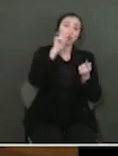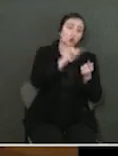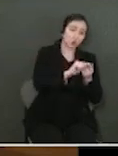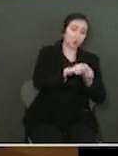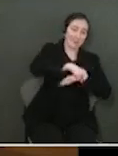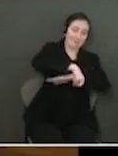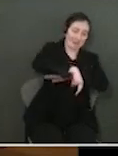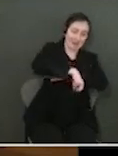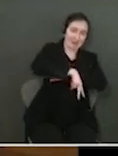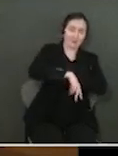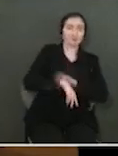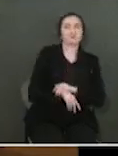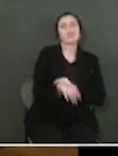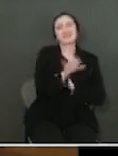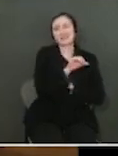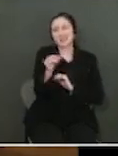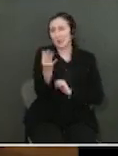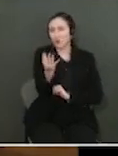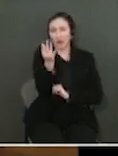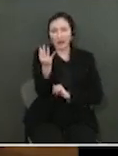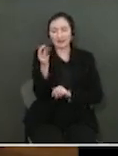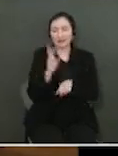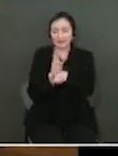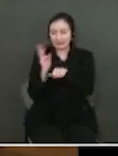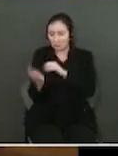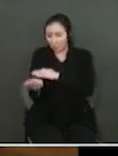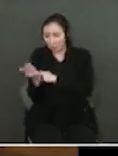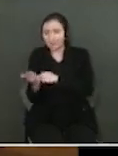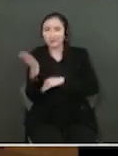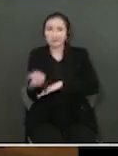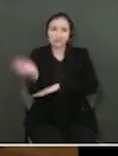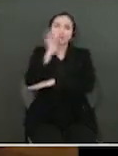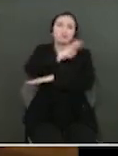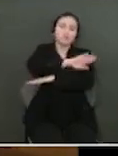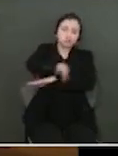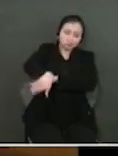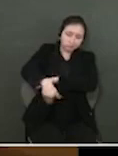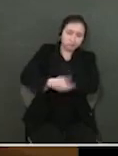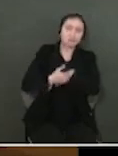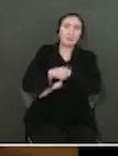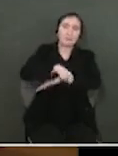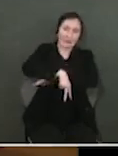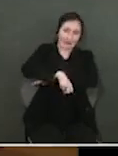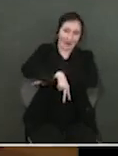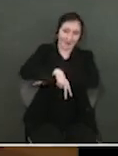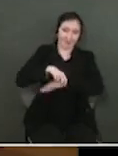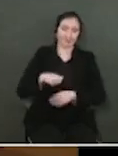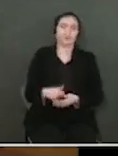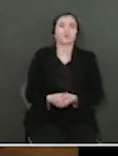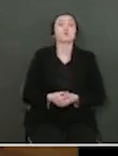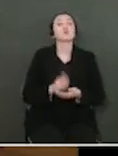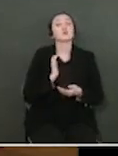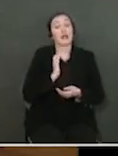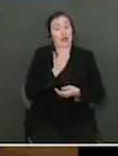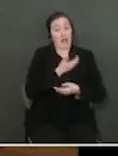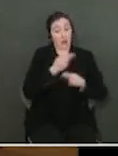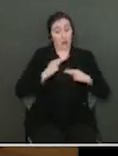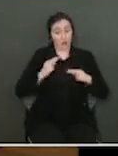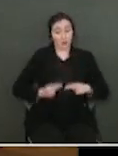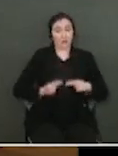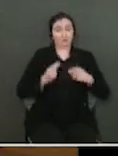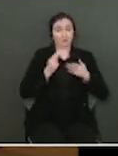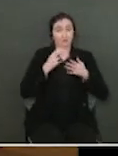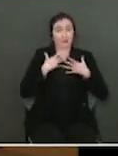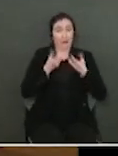a.m. Until midnight on Friday. Our Human Services Department has been working with nonprofit partners to prepare